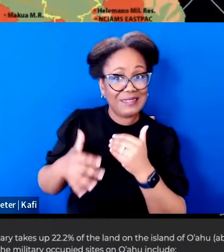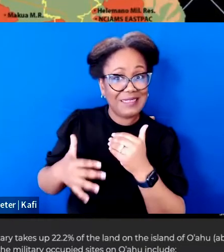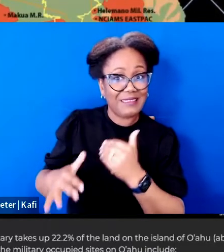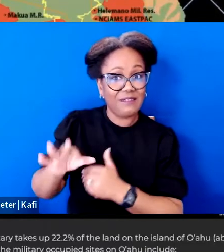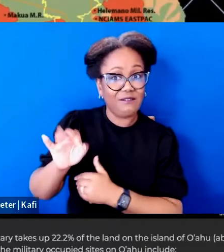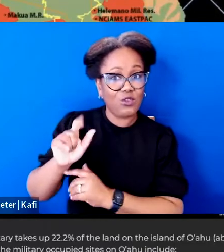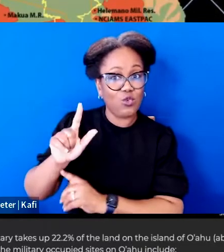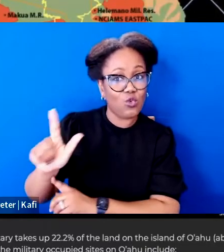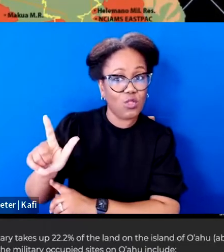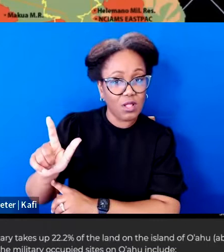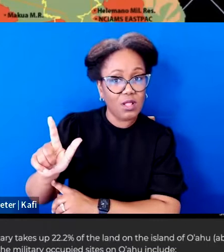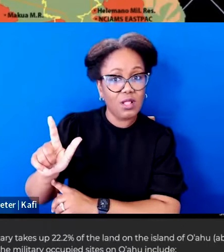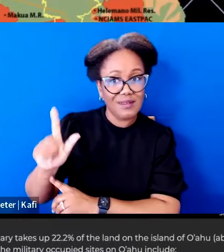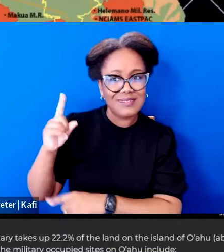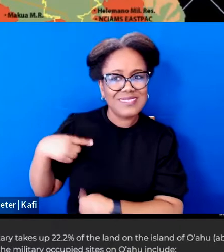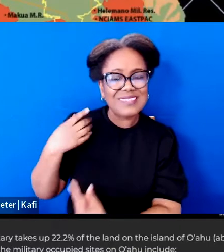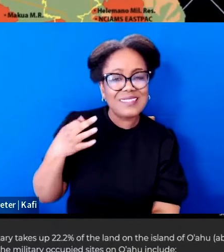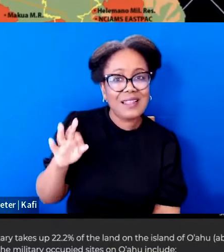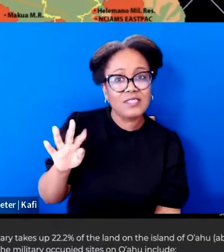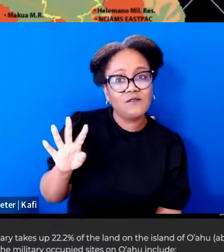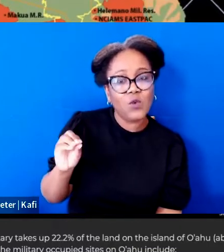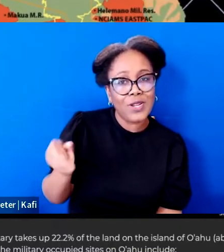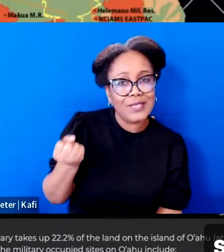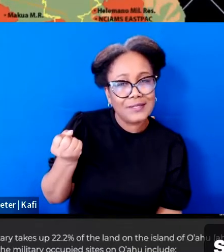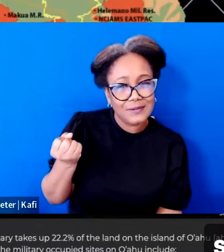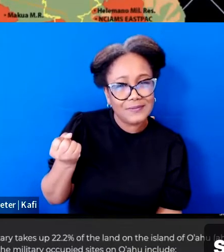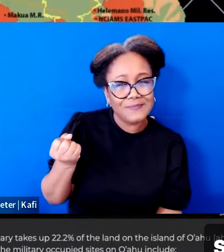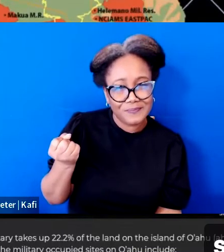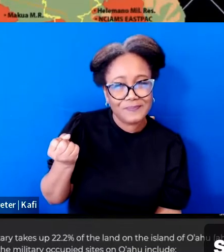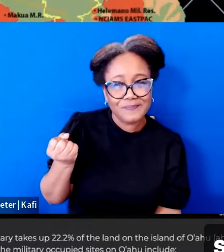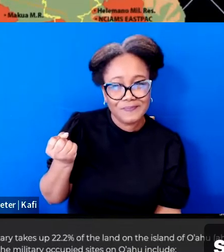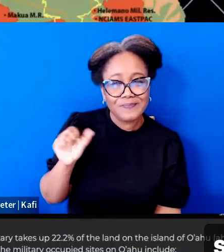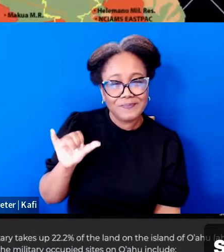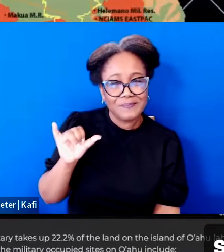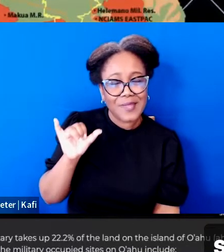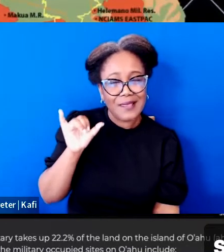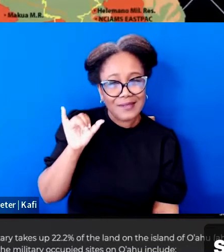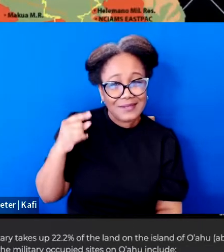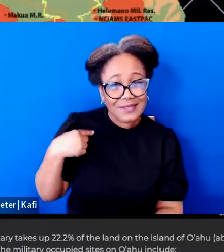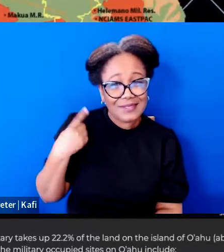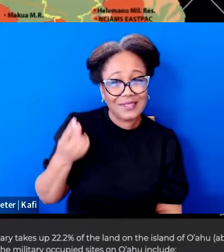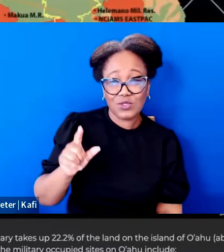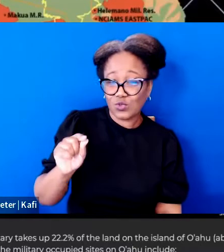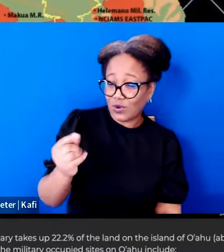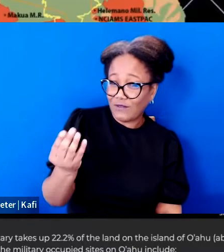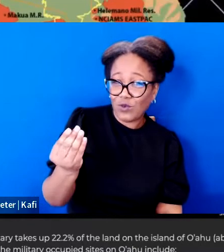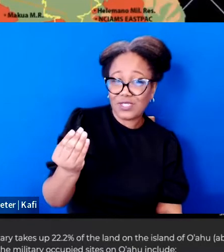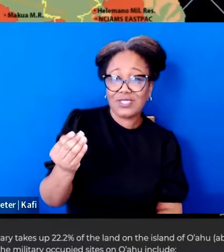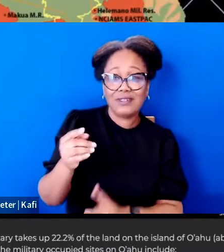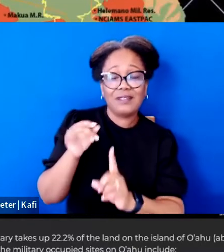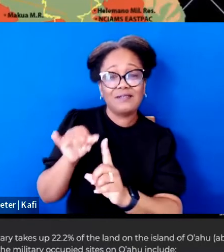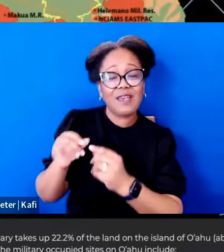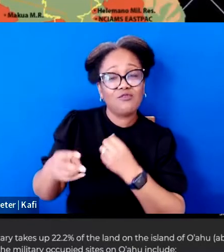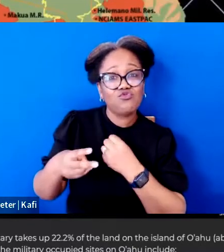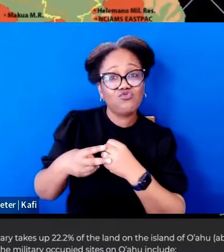In 2014, the storage facility leaked 27,000 gallons of fuel from